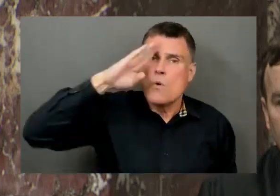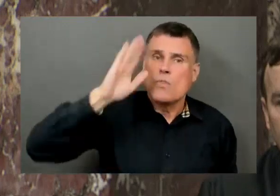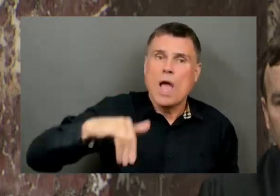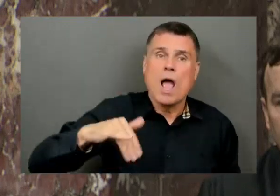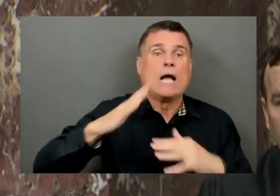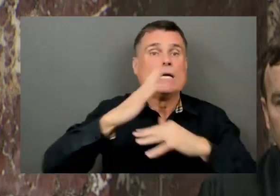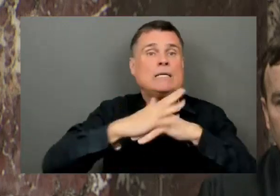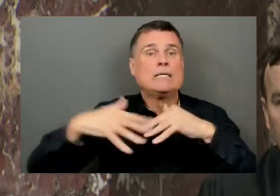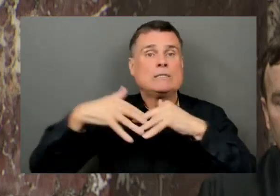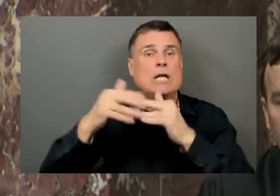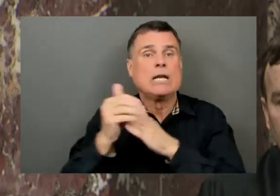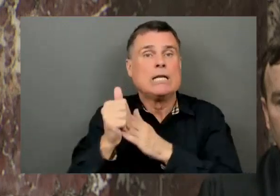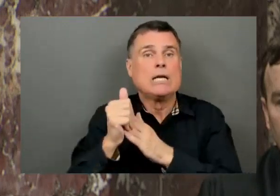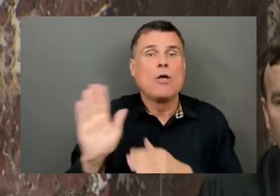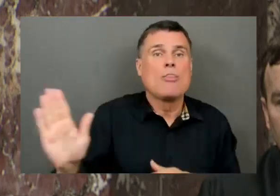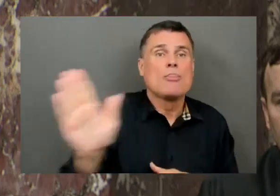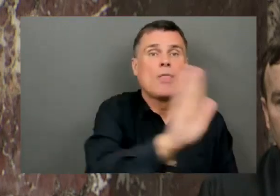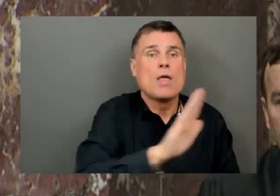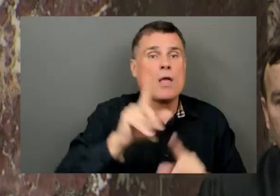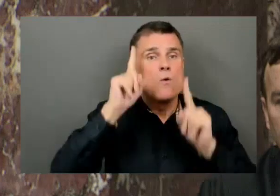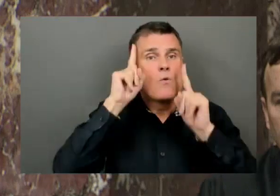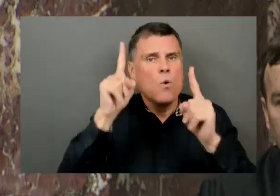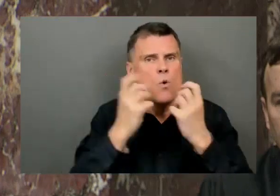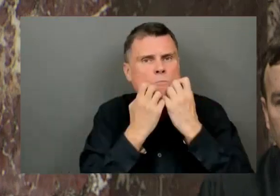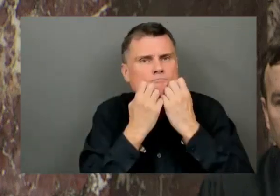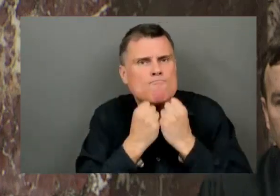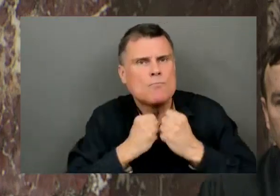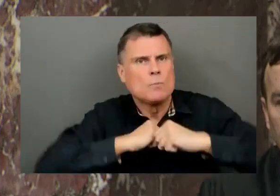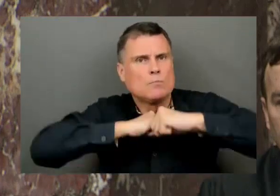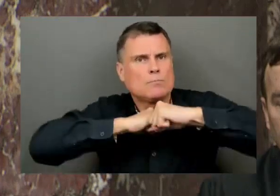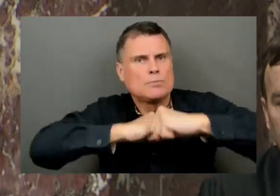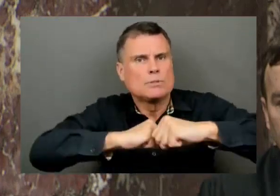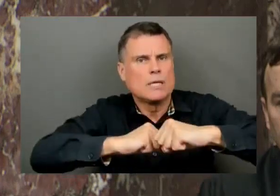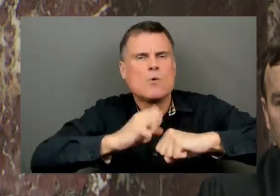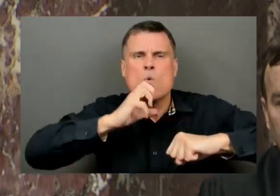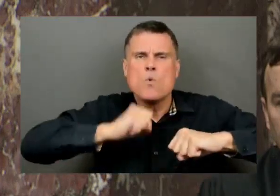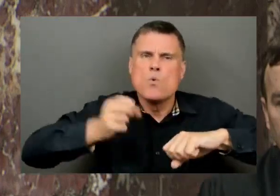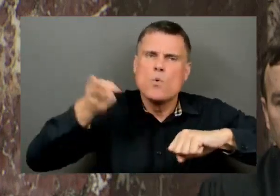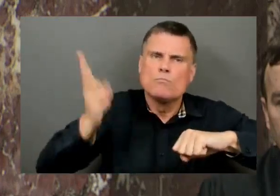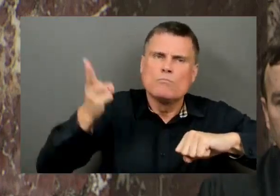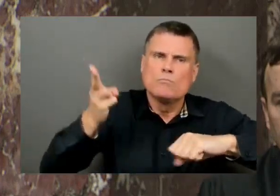significant contributions. There's more to come. This is exciting work, and I think it is work